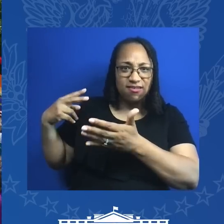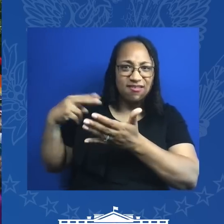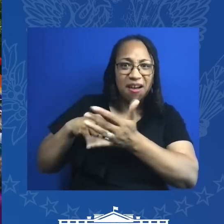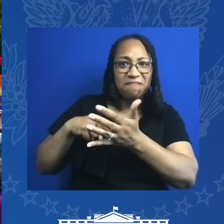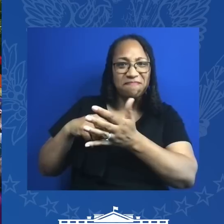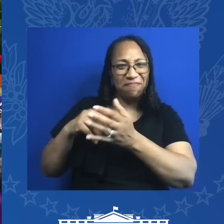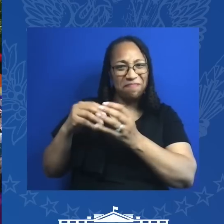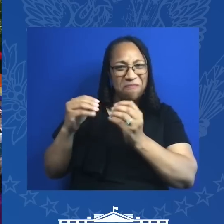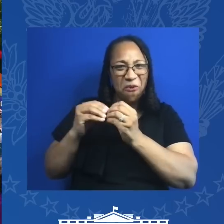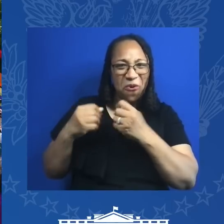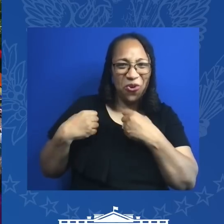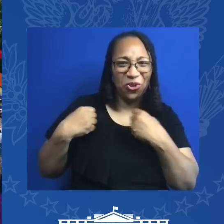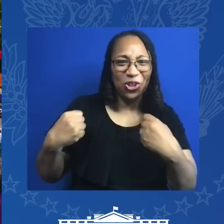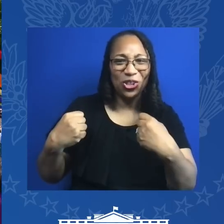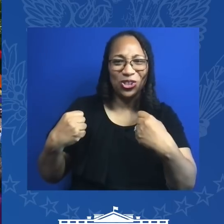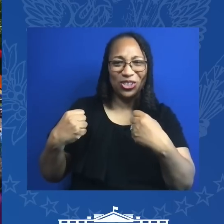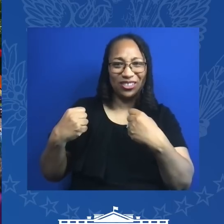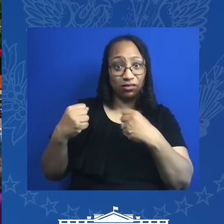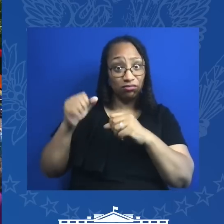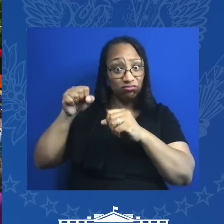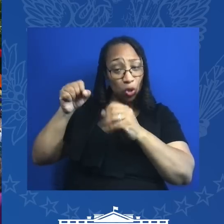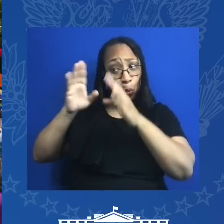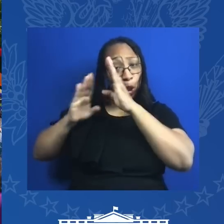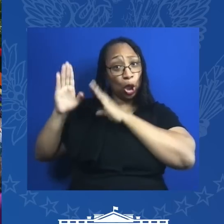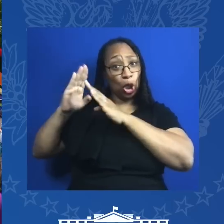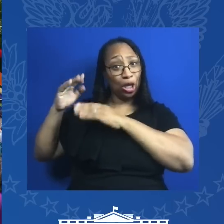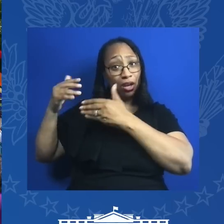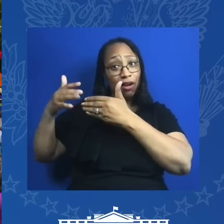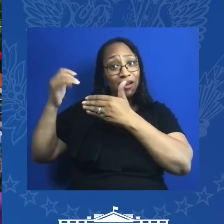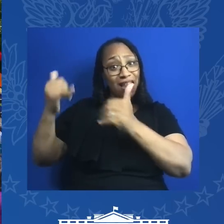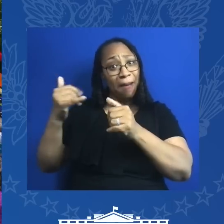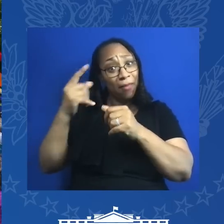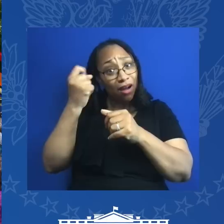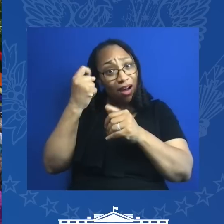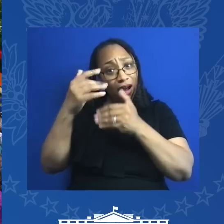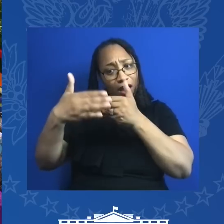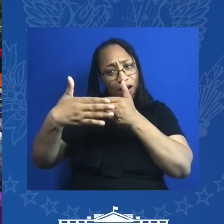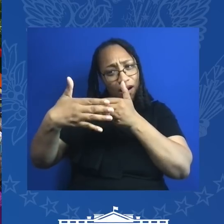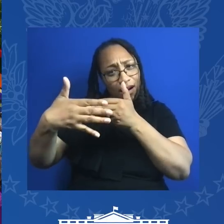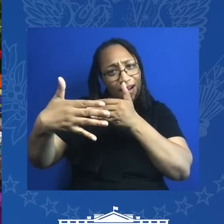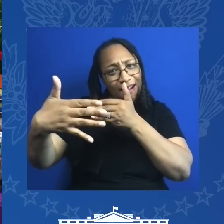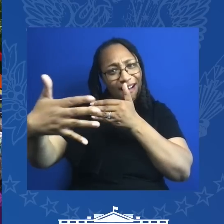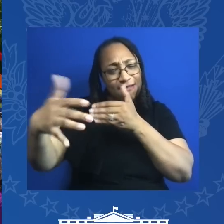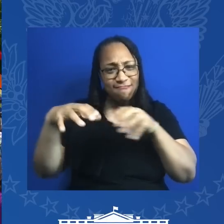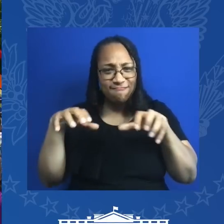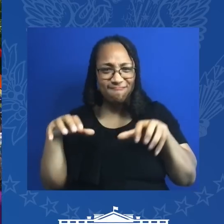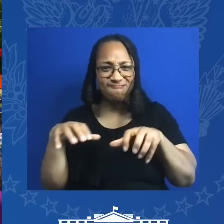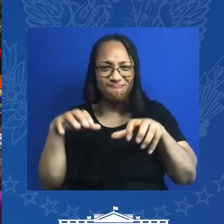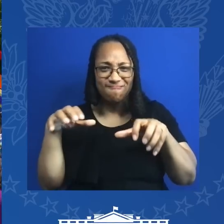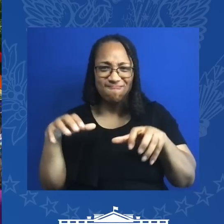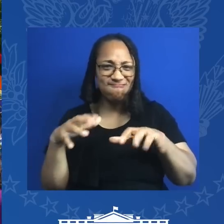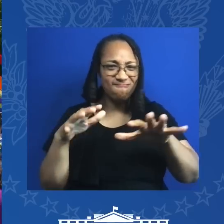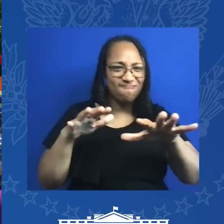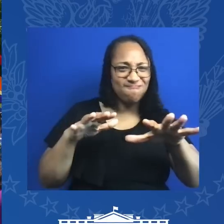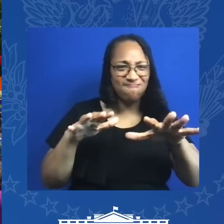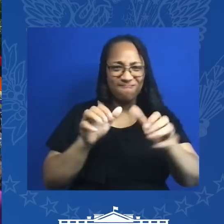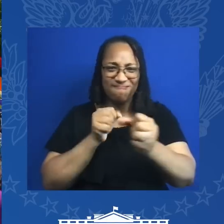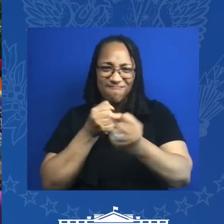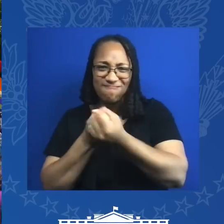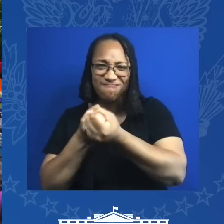for their lives, they worried for their jobs. They worried for whether or not they could even be involved at all in the